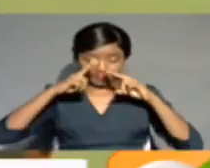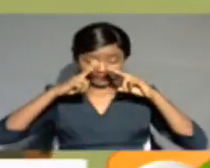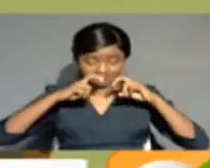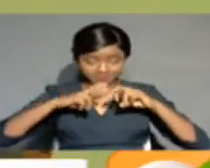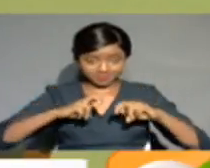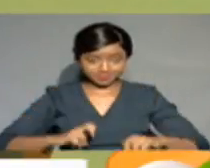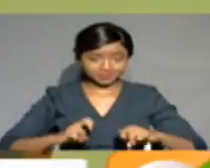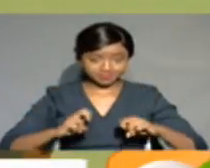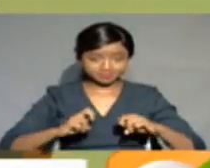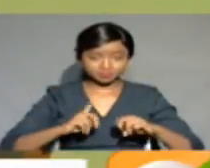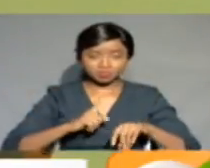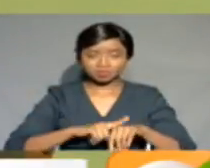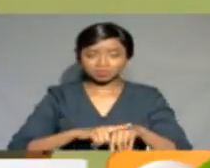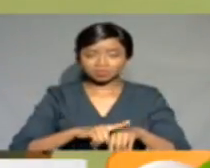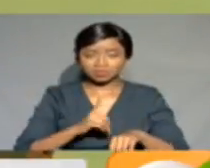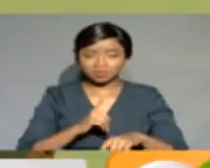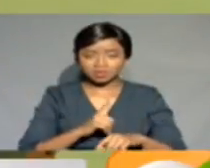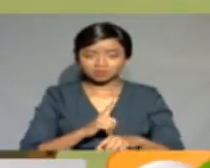data,